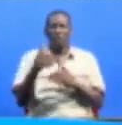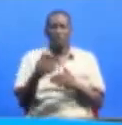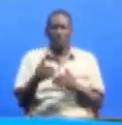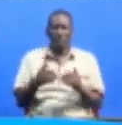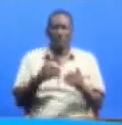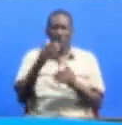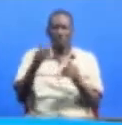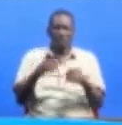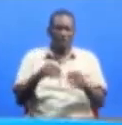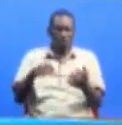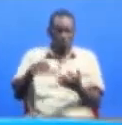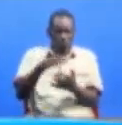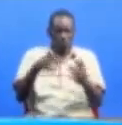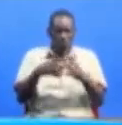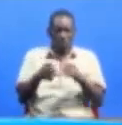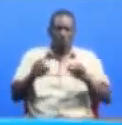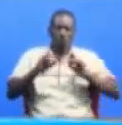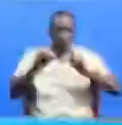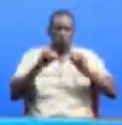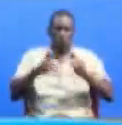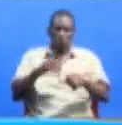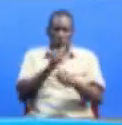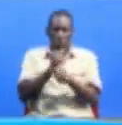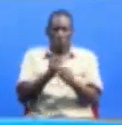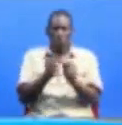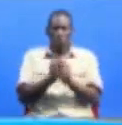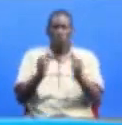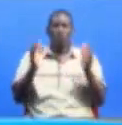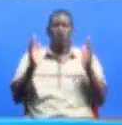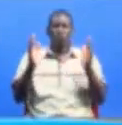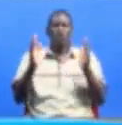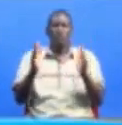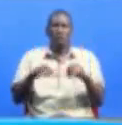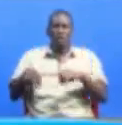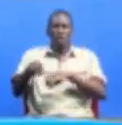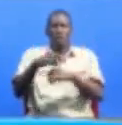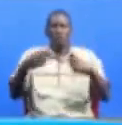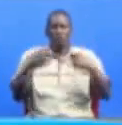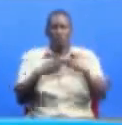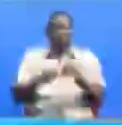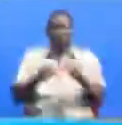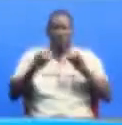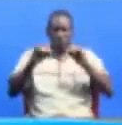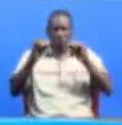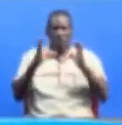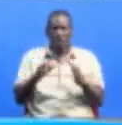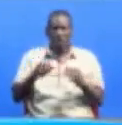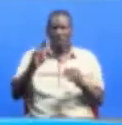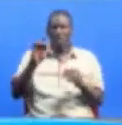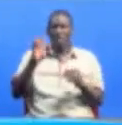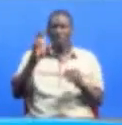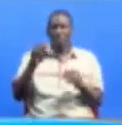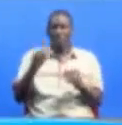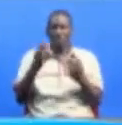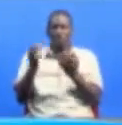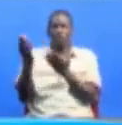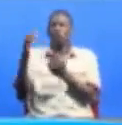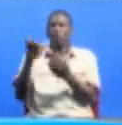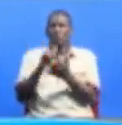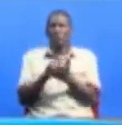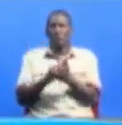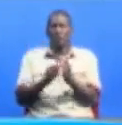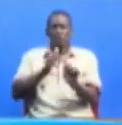Start to his coaching stint with Shujaa. The National Sevens head coach Kevin Wambua is optimistic that the